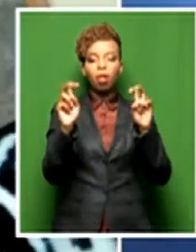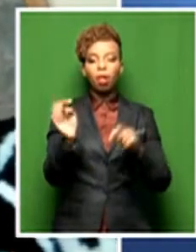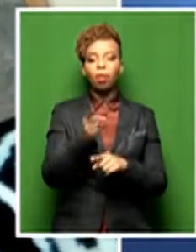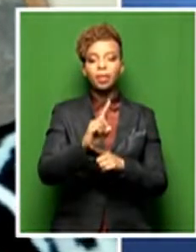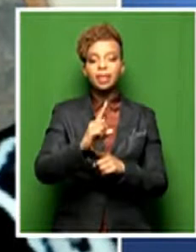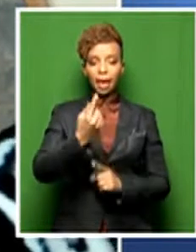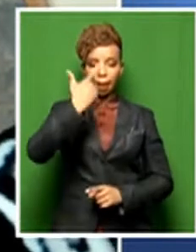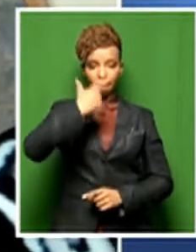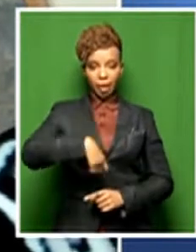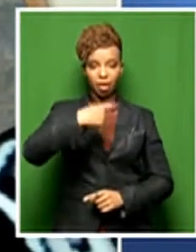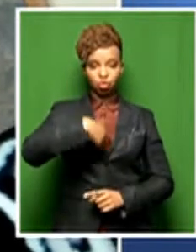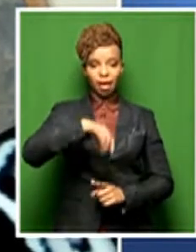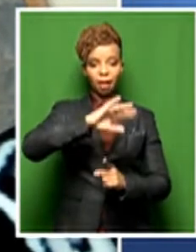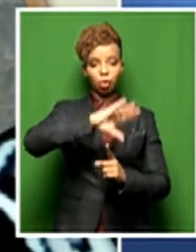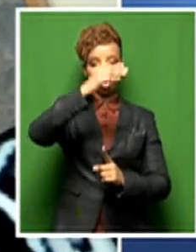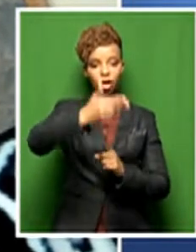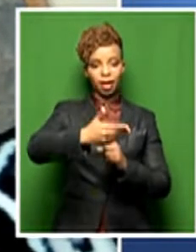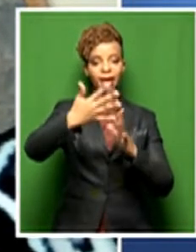What's the app called?